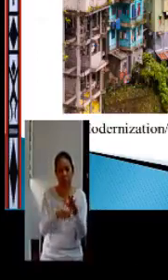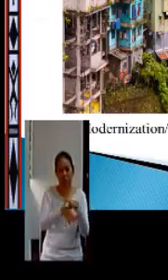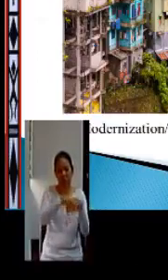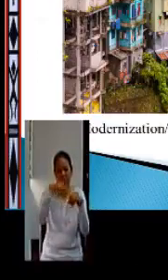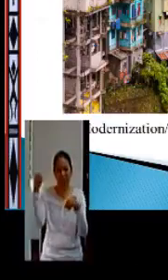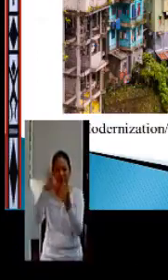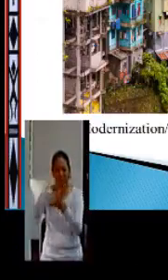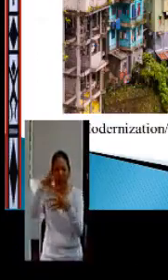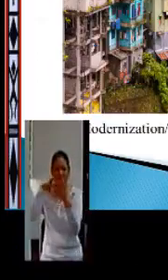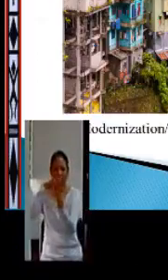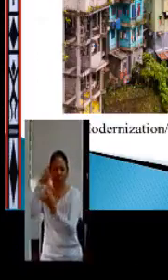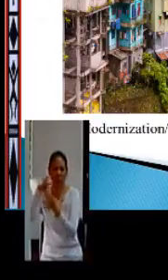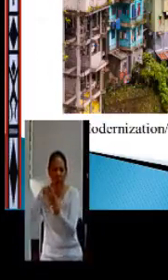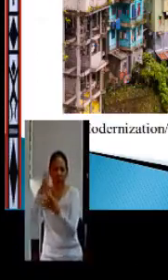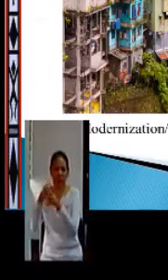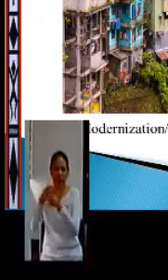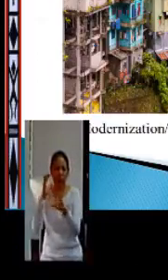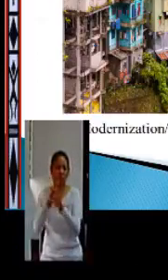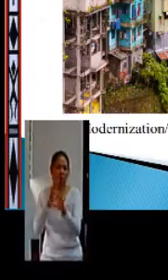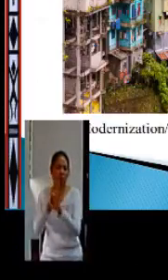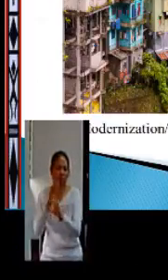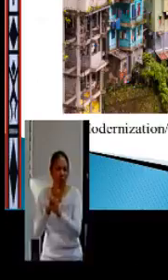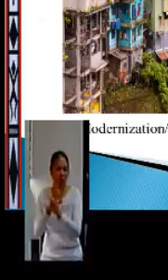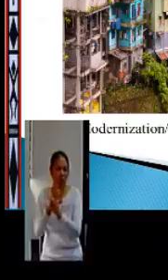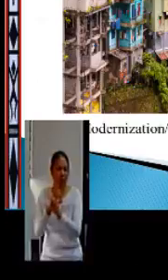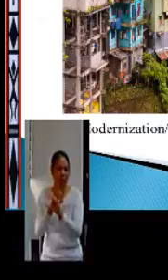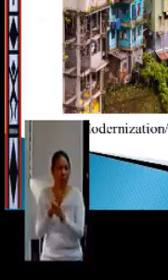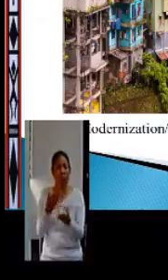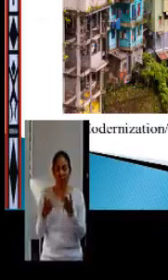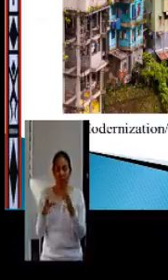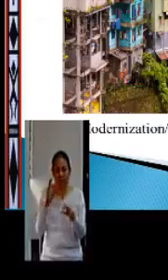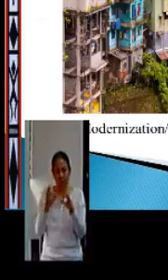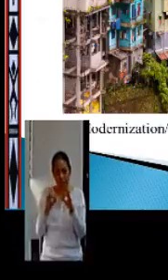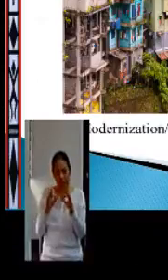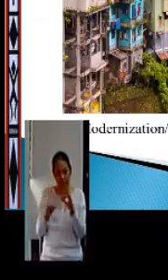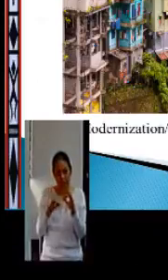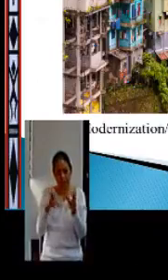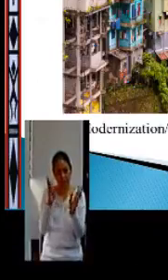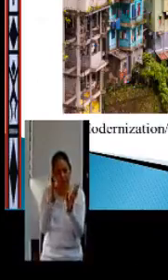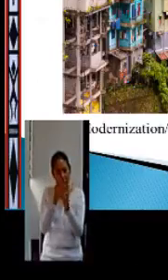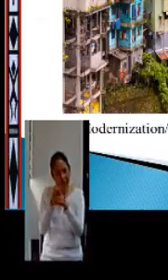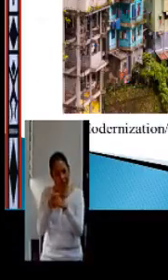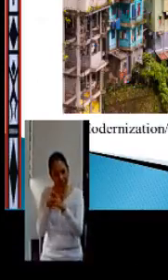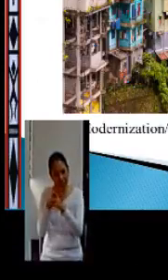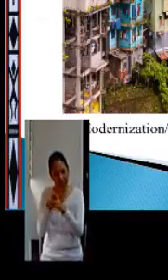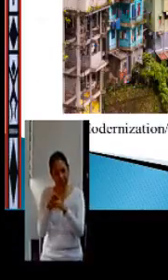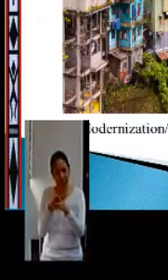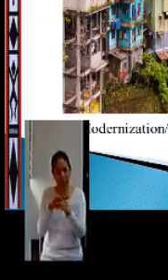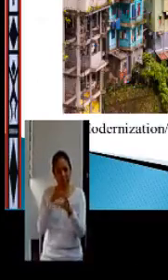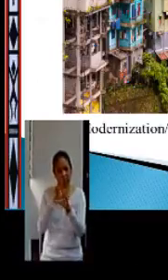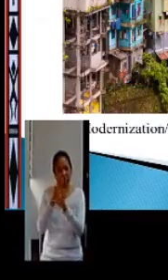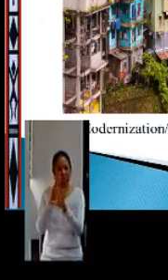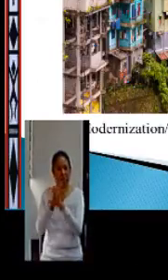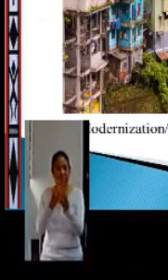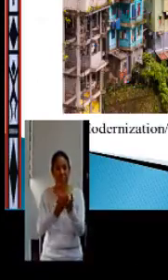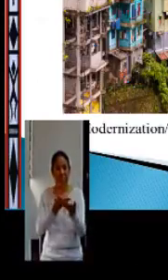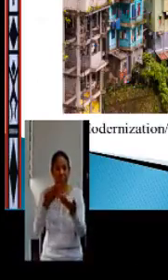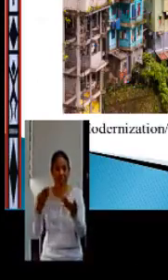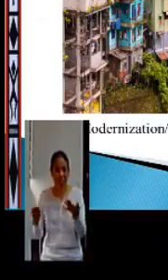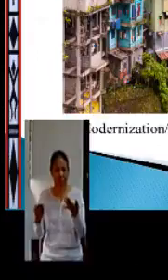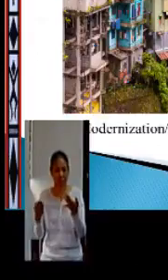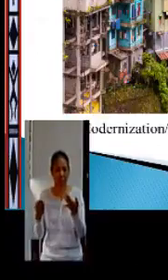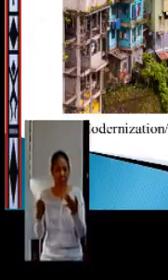can regulate car purchases, particularly na hindi dapat, what do you call this, magbibigay ka lang ng kahit